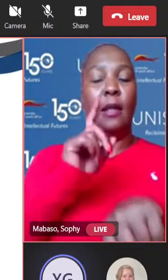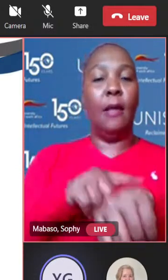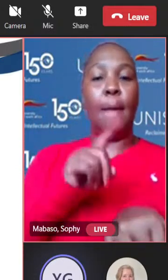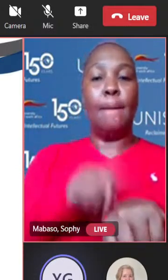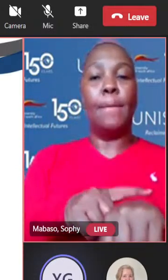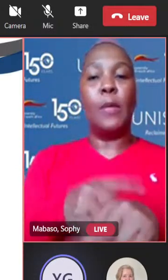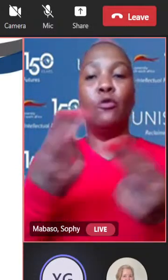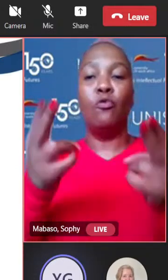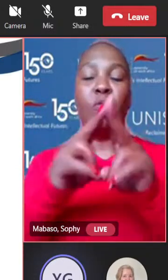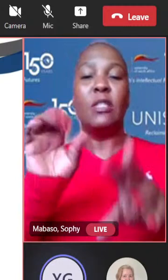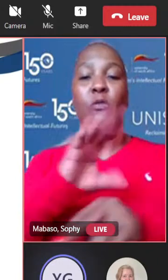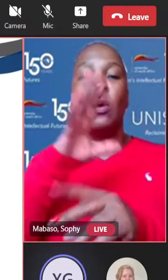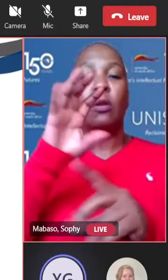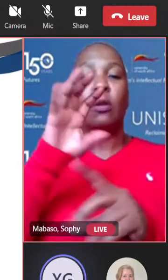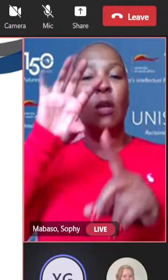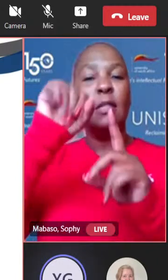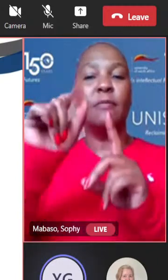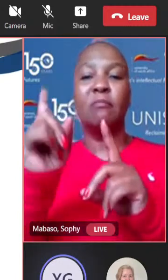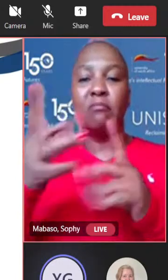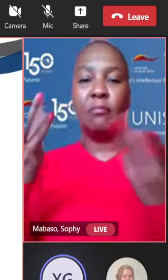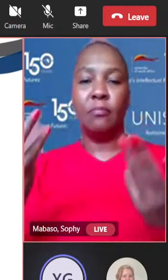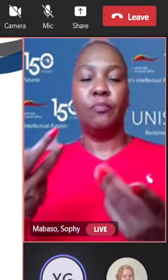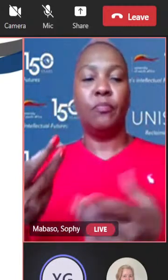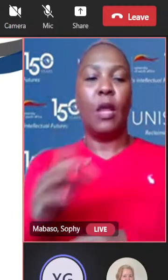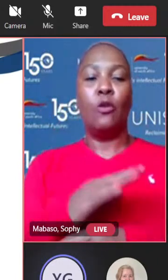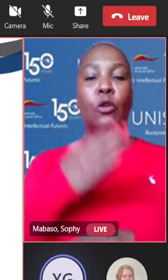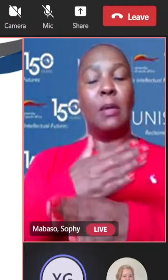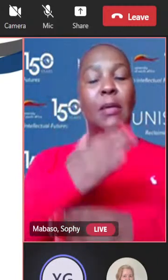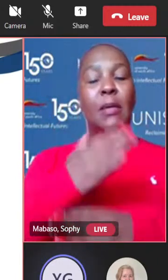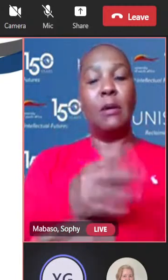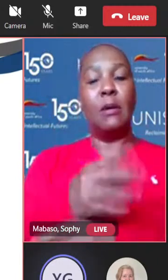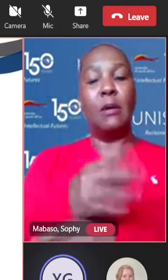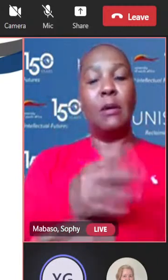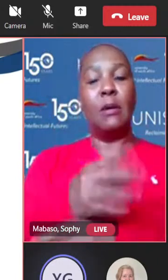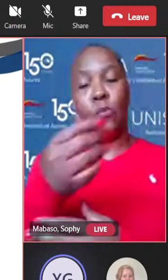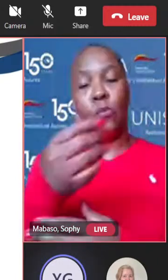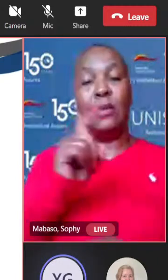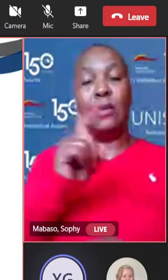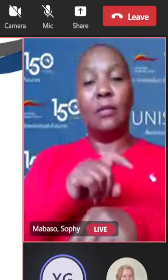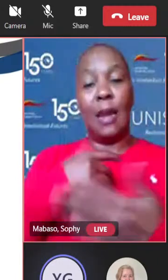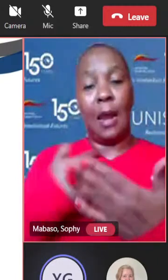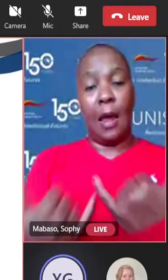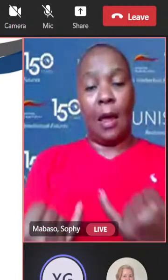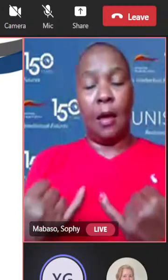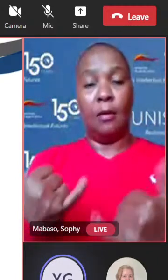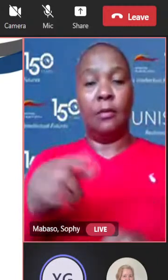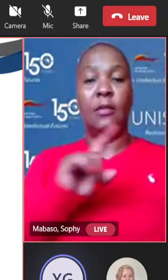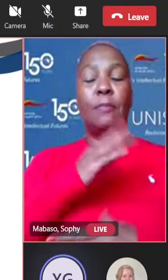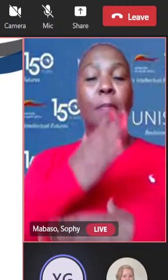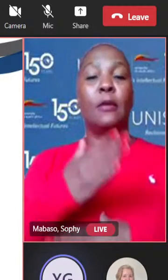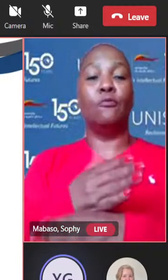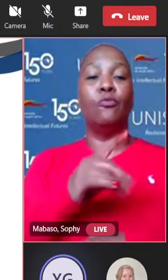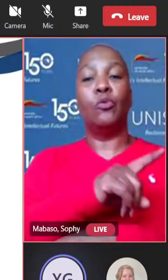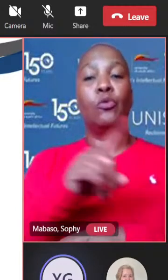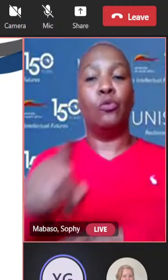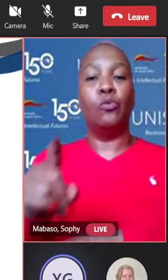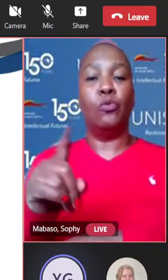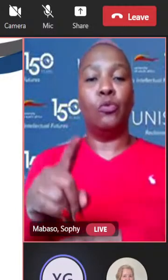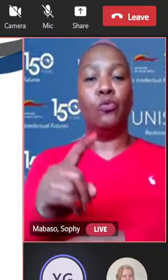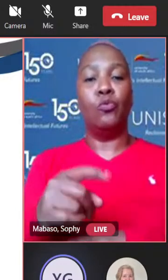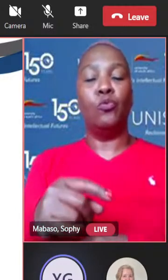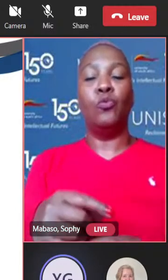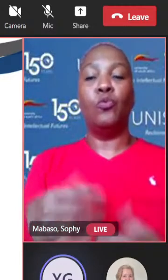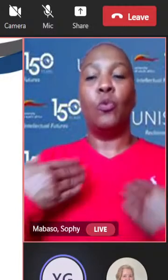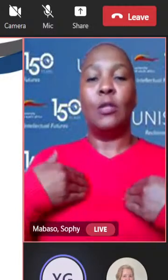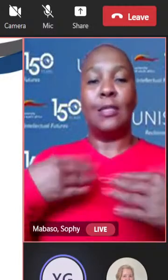to achieve in that, in not making it available to you up front, is to ensure that you start preparing. So you go